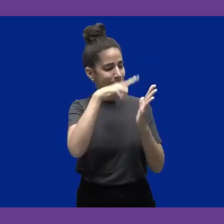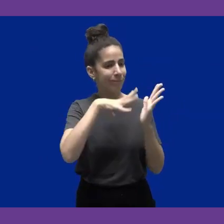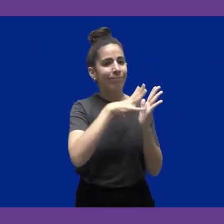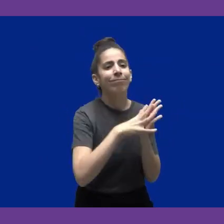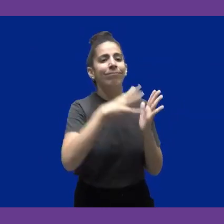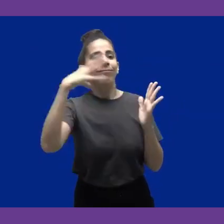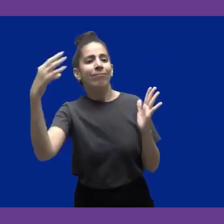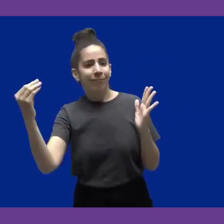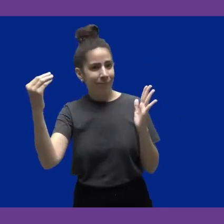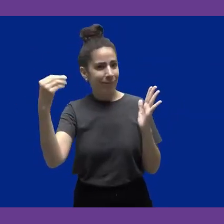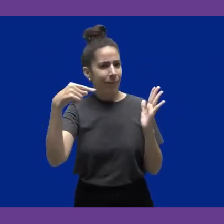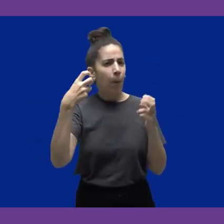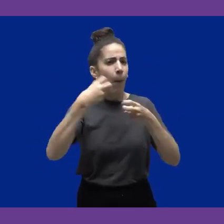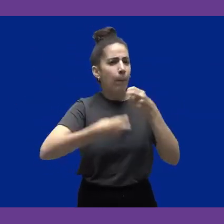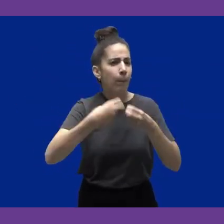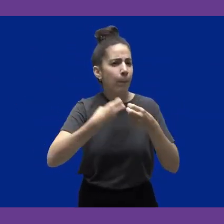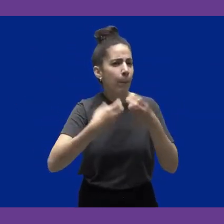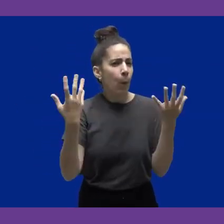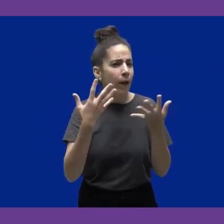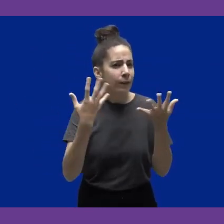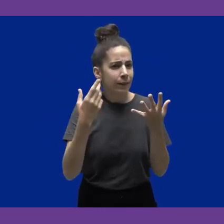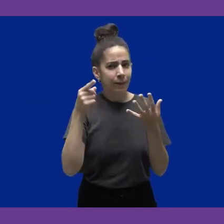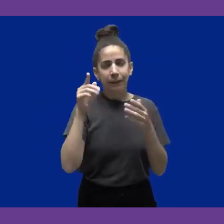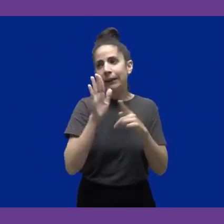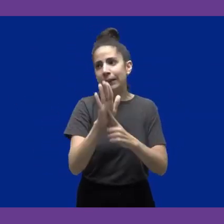Yes, there are specific requirements on